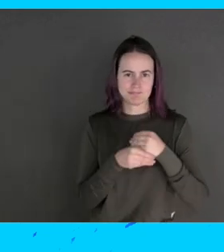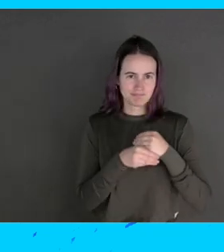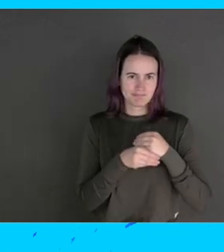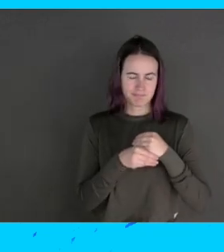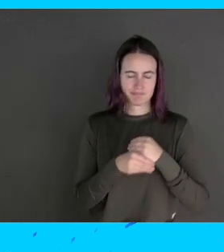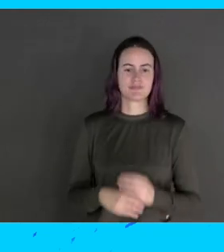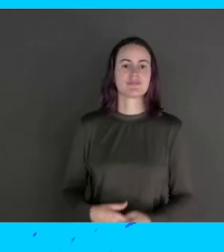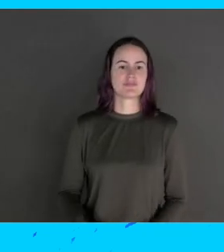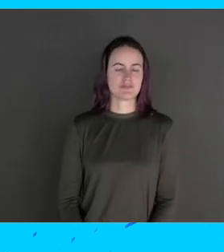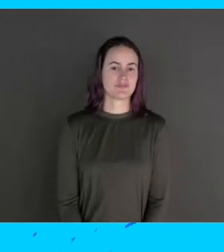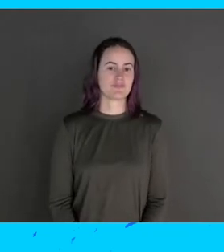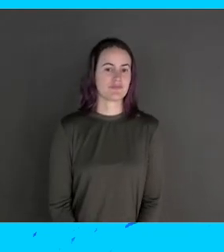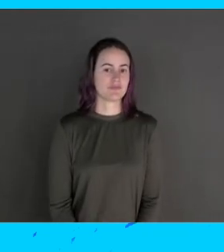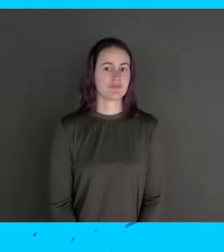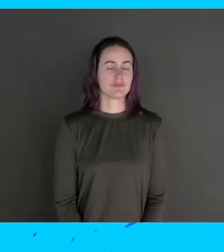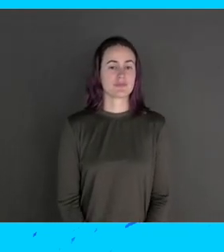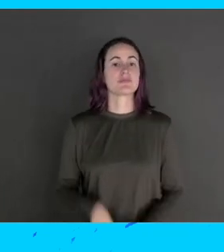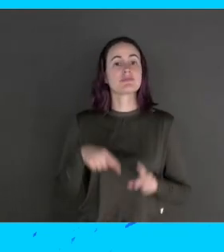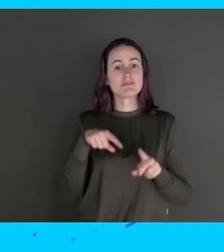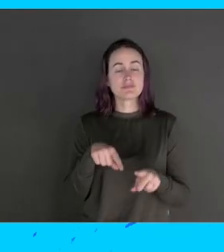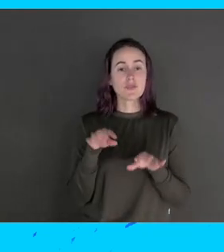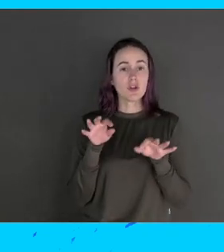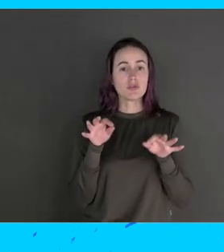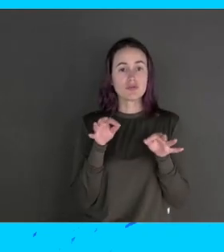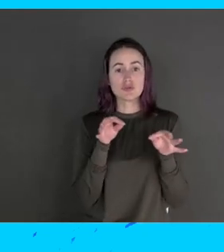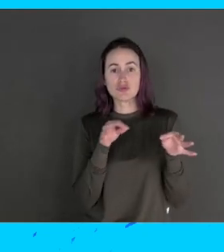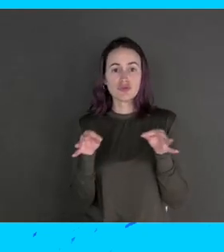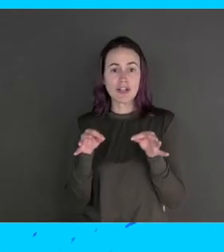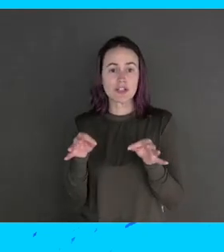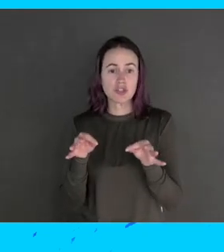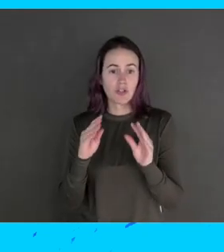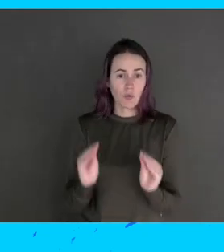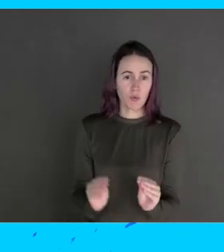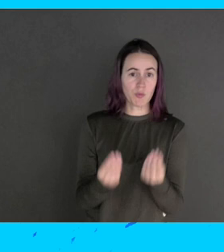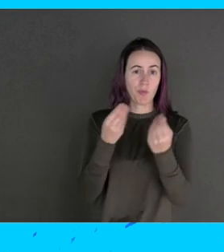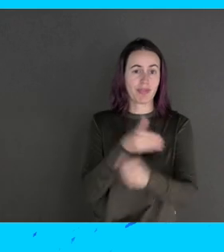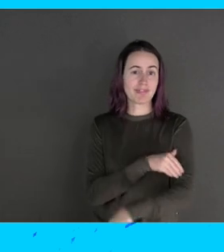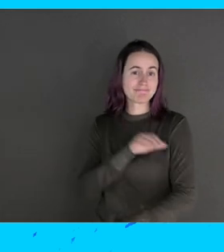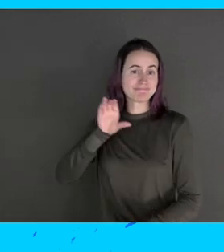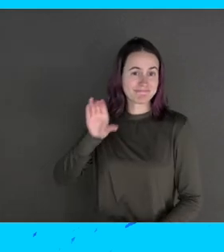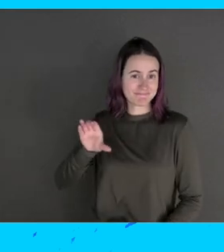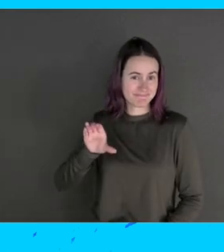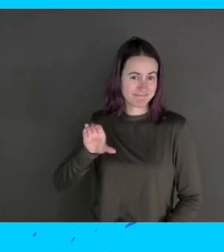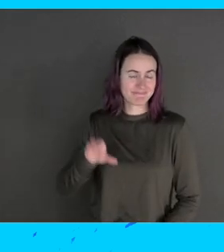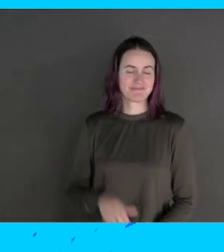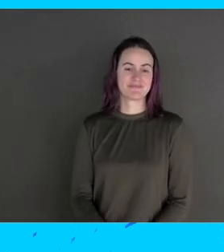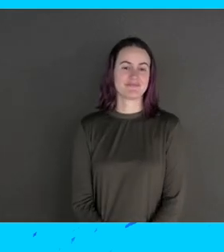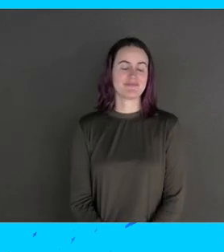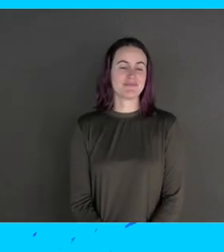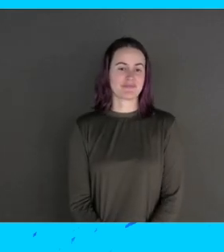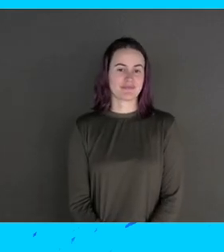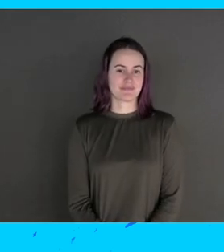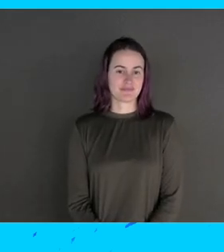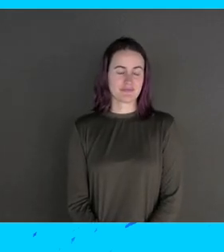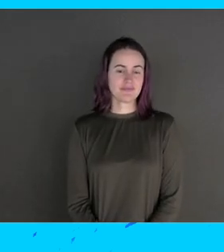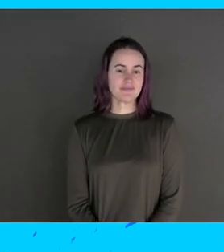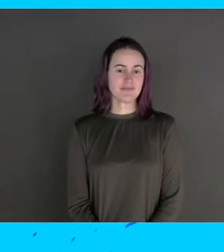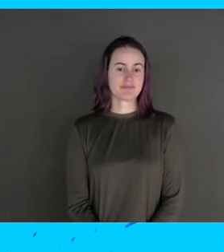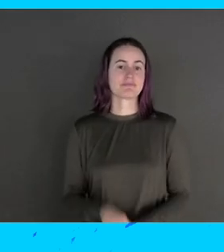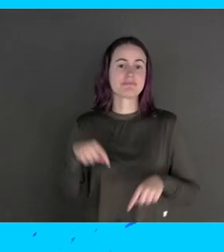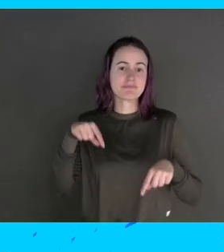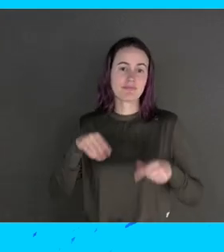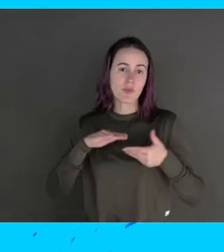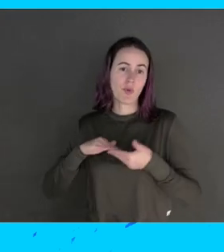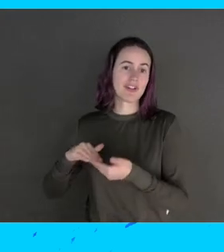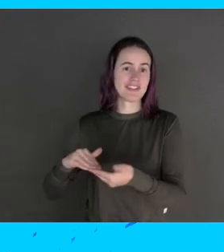it emerges a strategy for youth empowerment. In Pro Familia, we